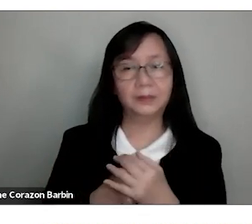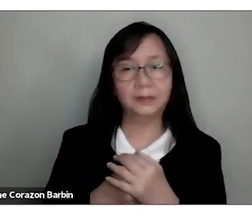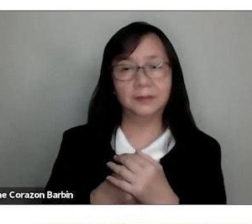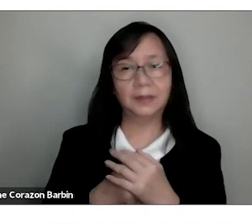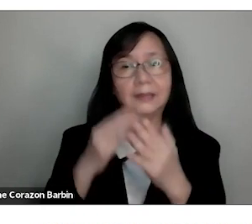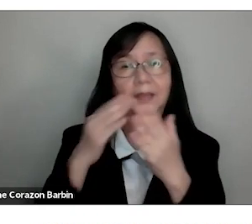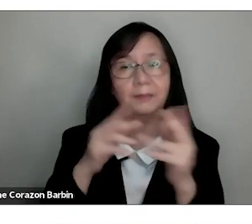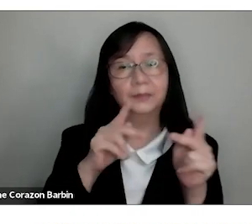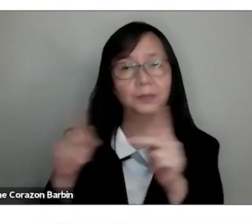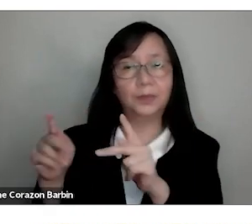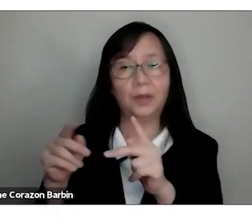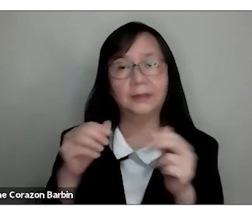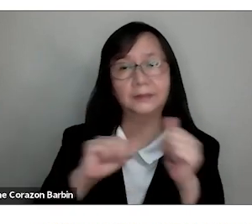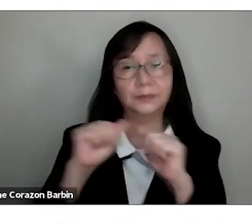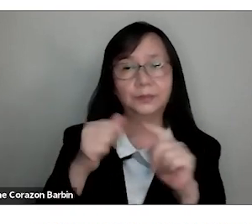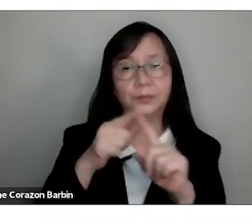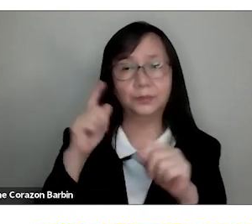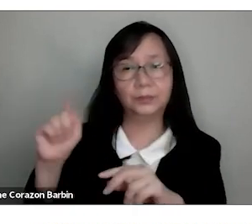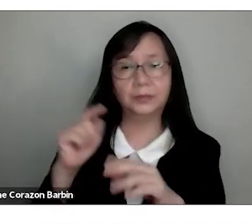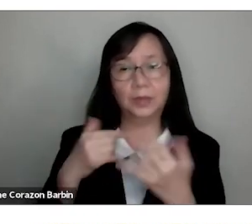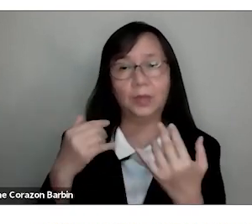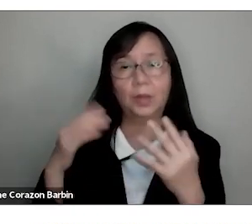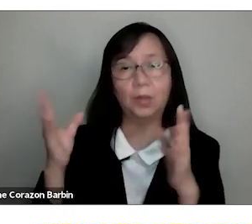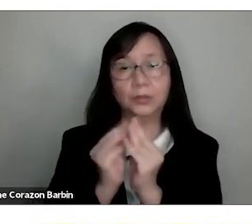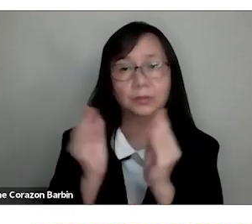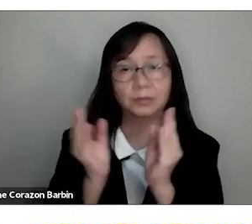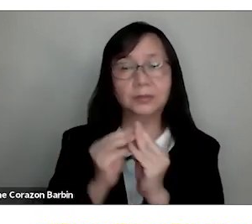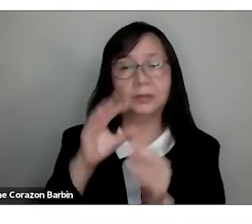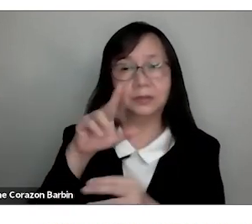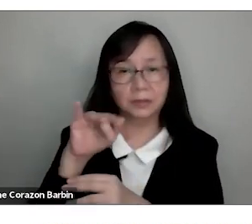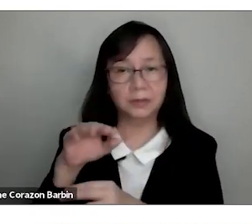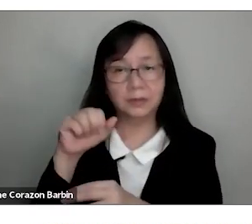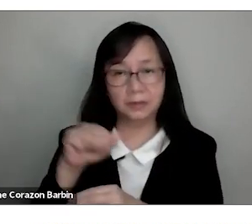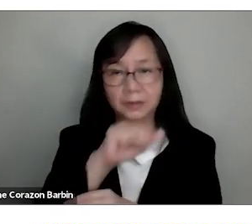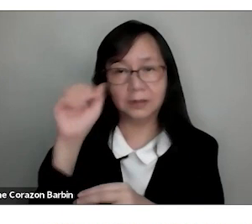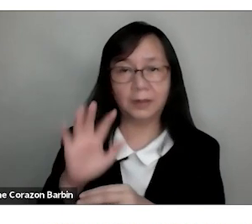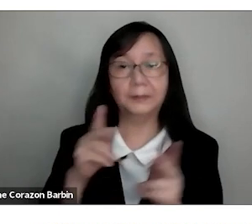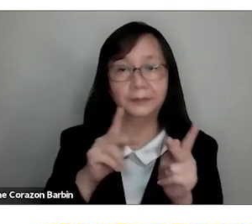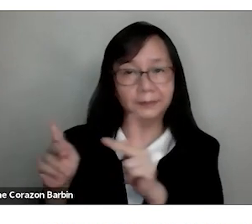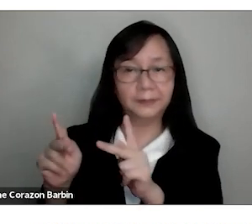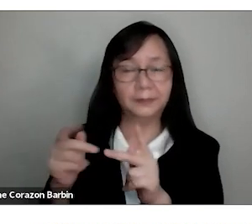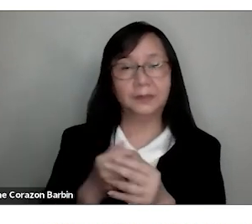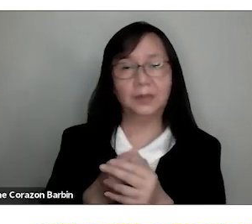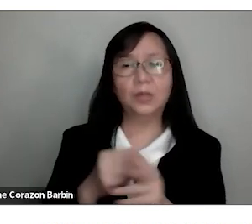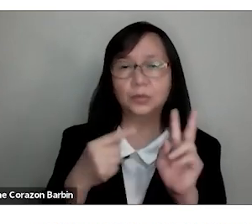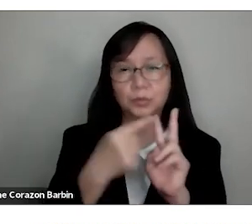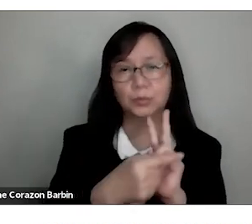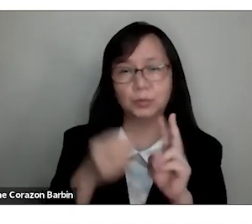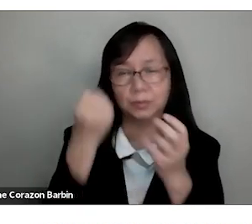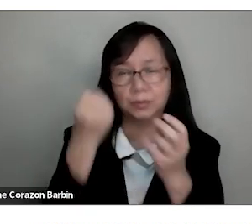some preparatory activities before the consultation. So CRC Asia prepared two